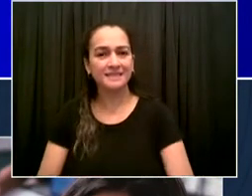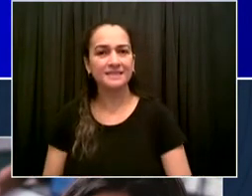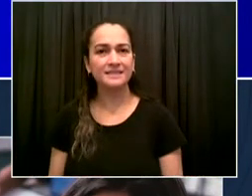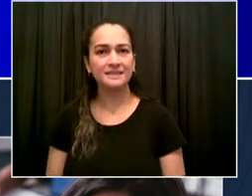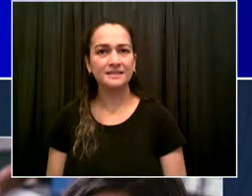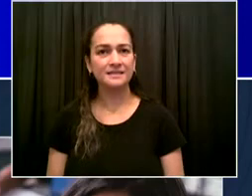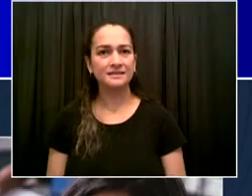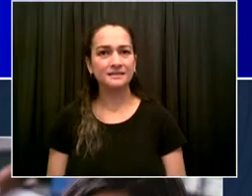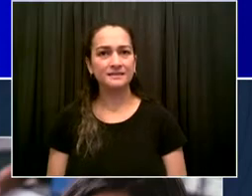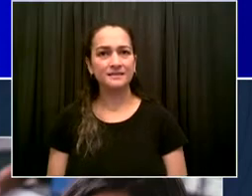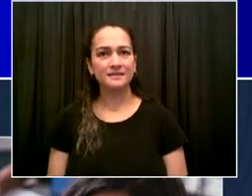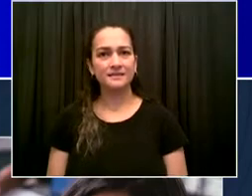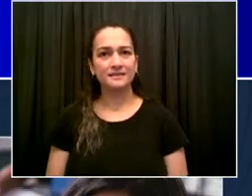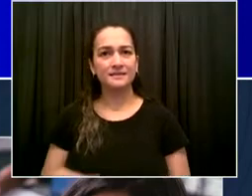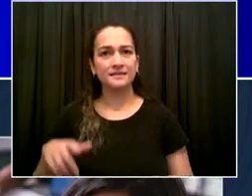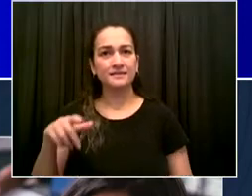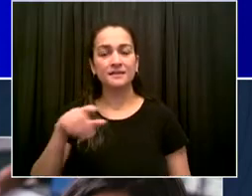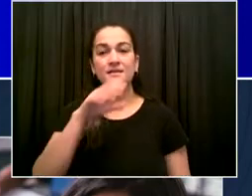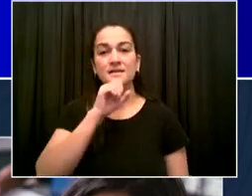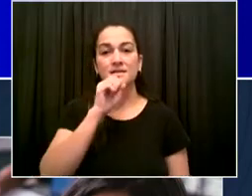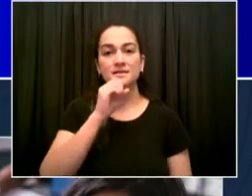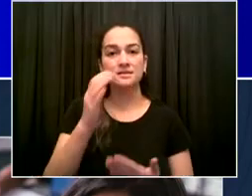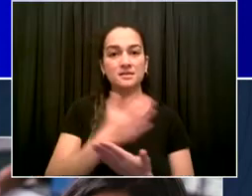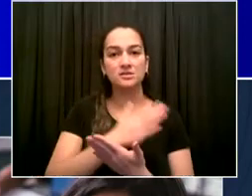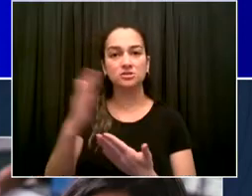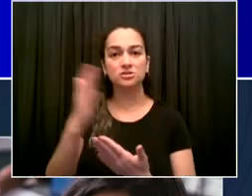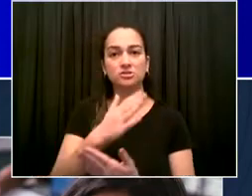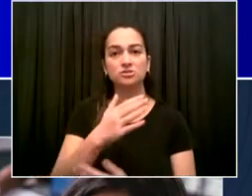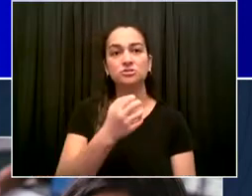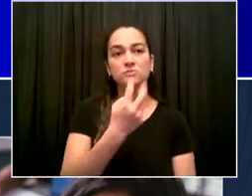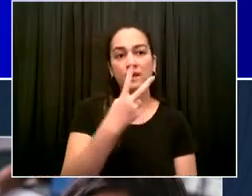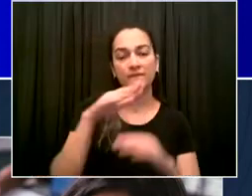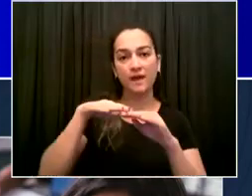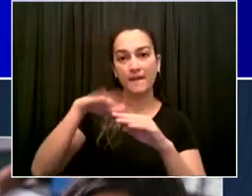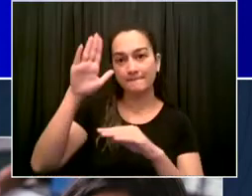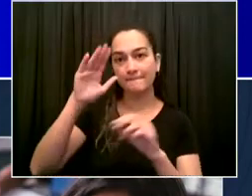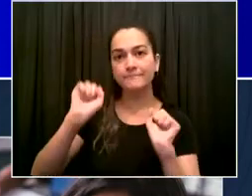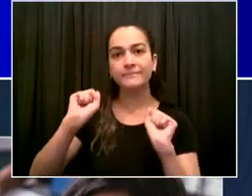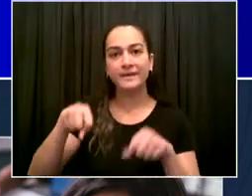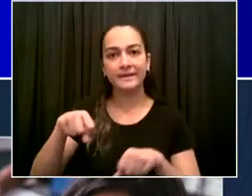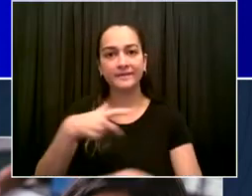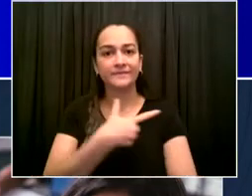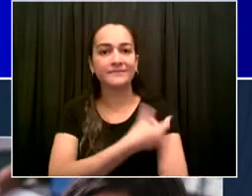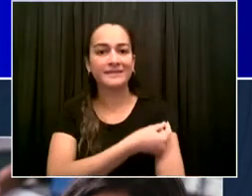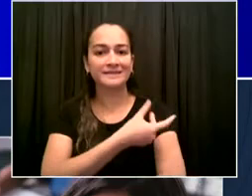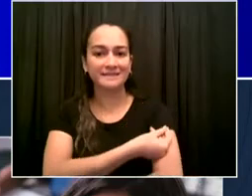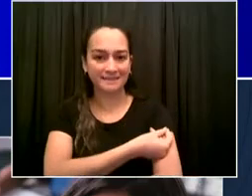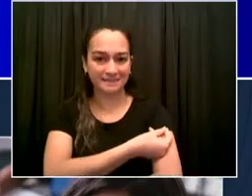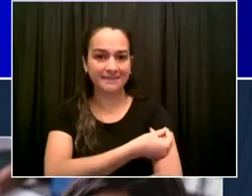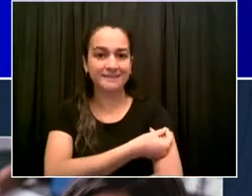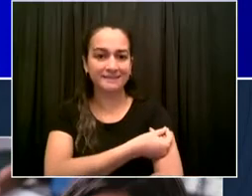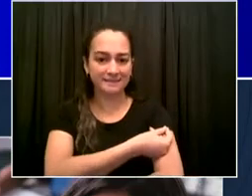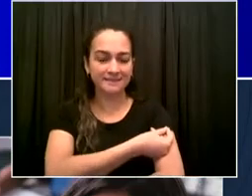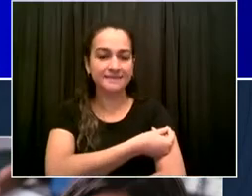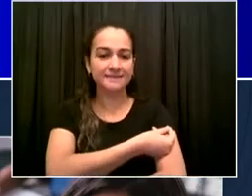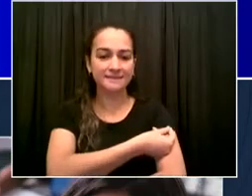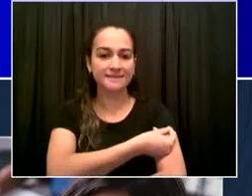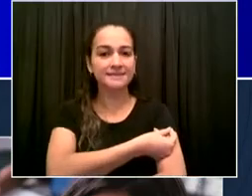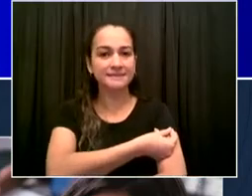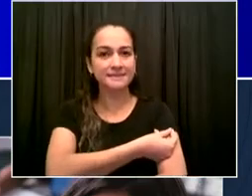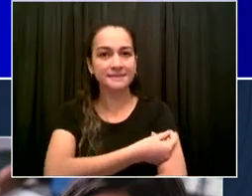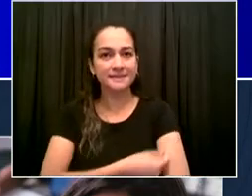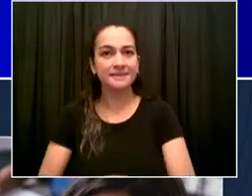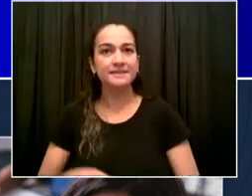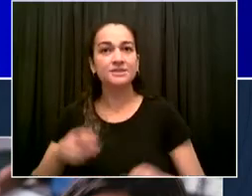as you heard from Dr. Ted Long yesterday, we can have a moment where the entire family gets vaccinated and everyone benefits from our